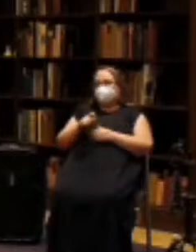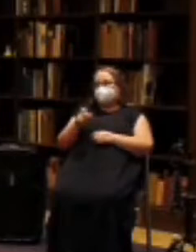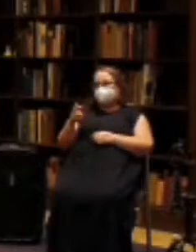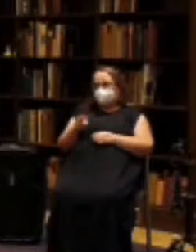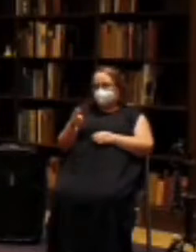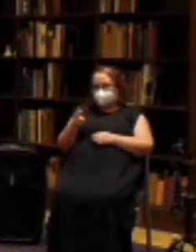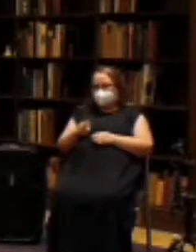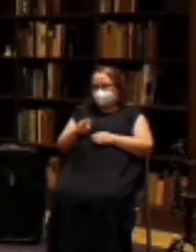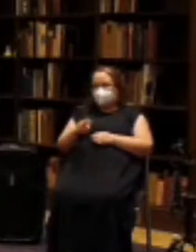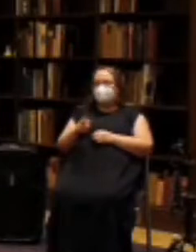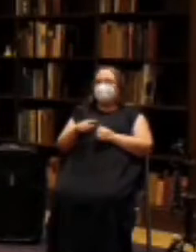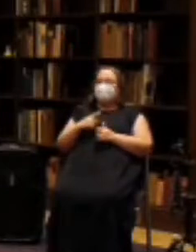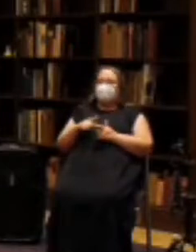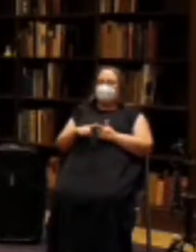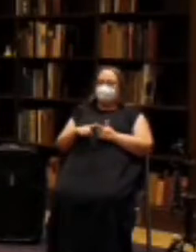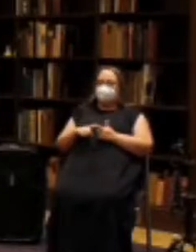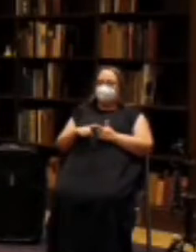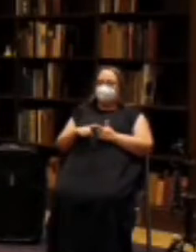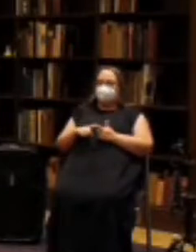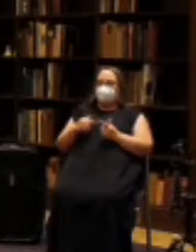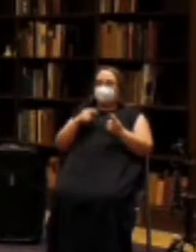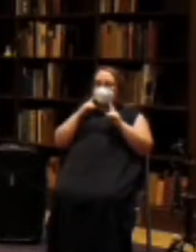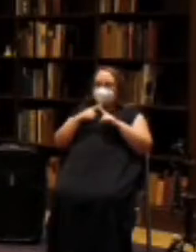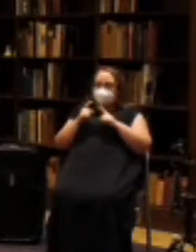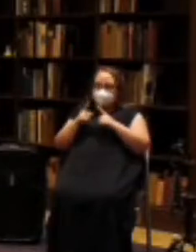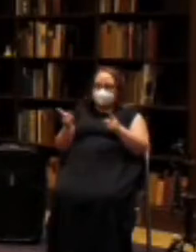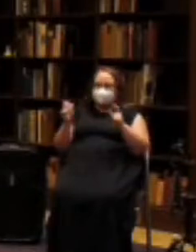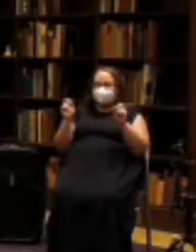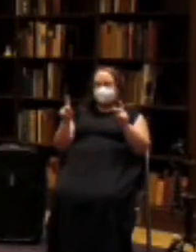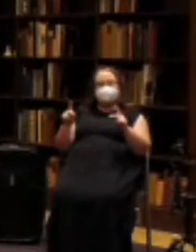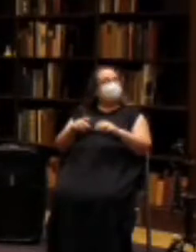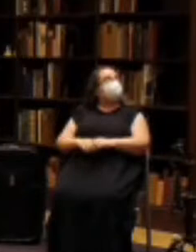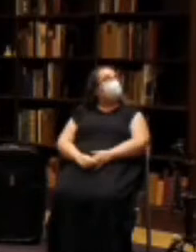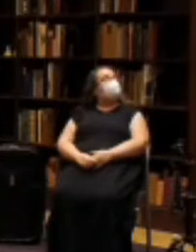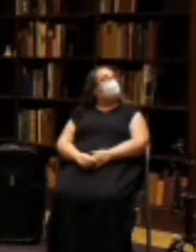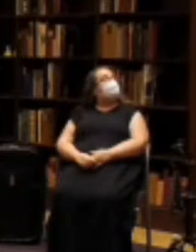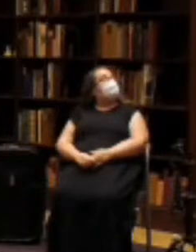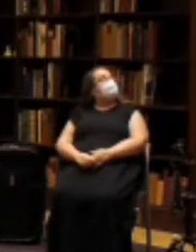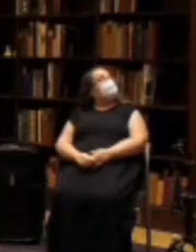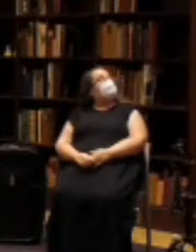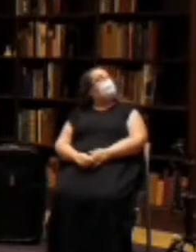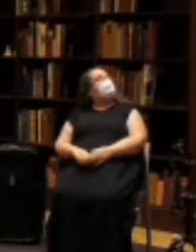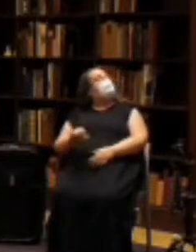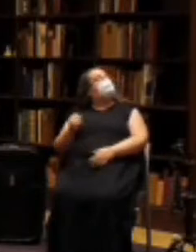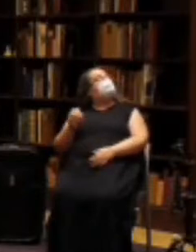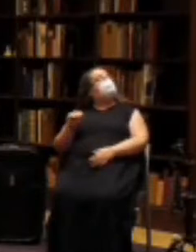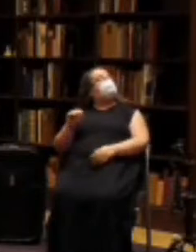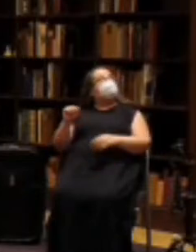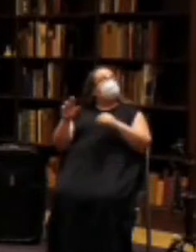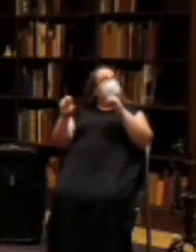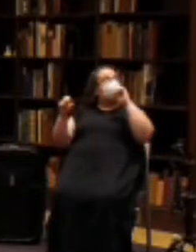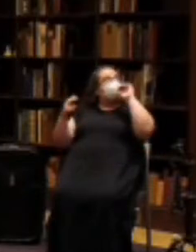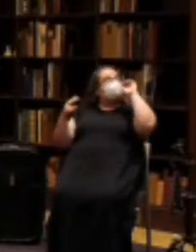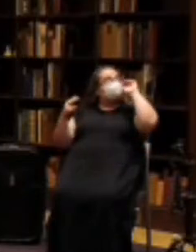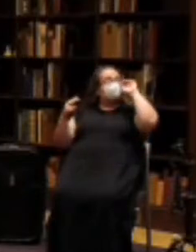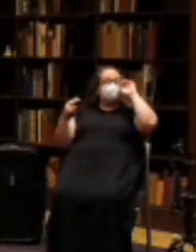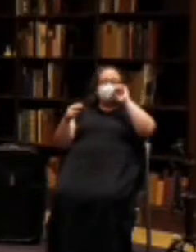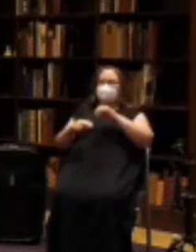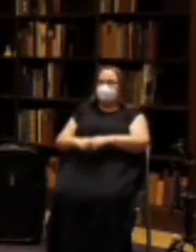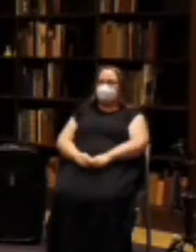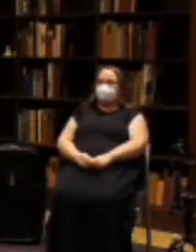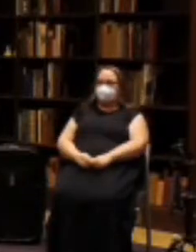history. And then I want to hear from all of you. Okay, so let's talk about Sam Cornish.